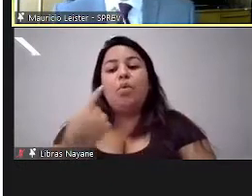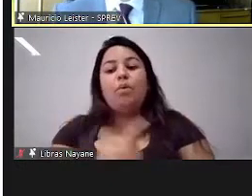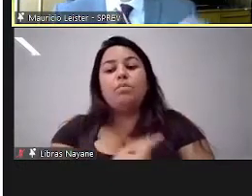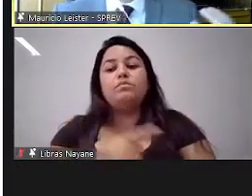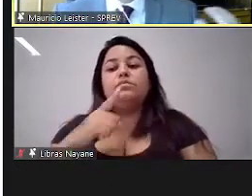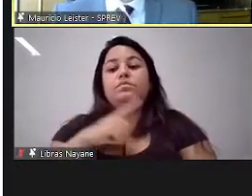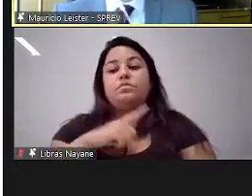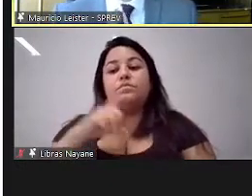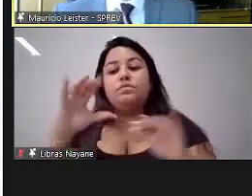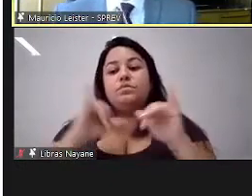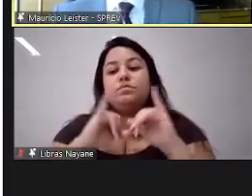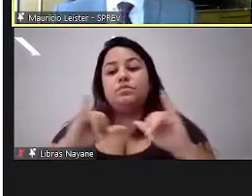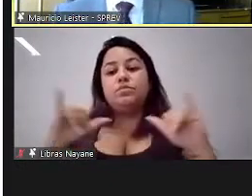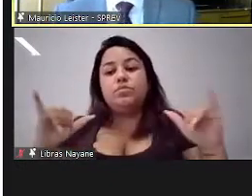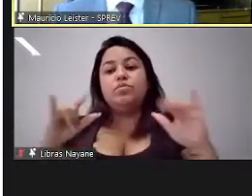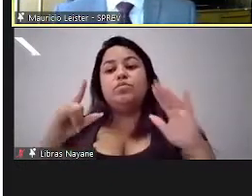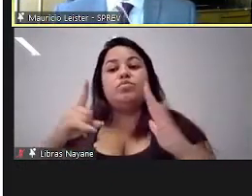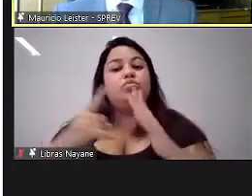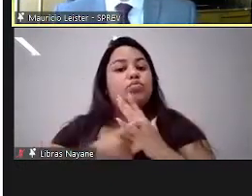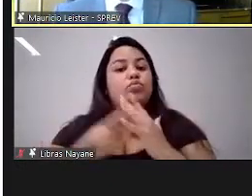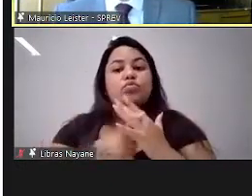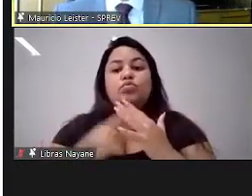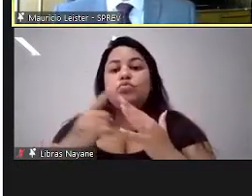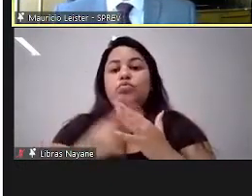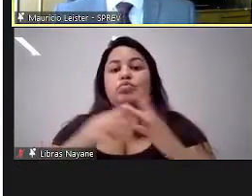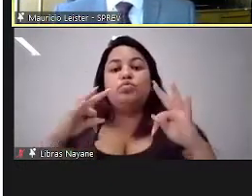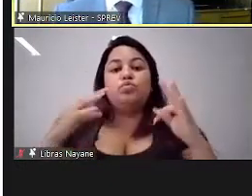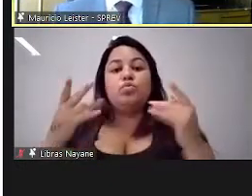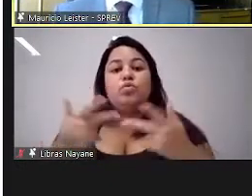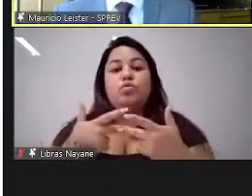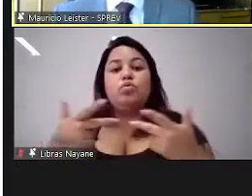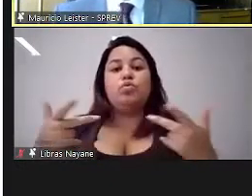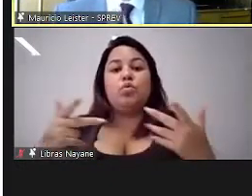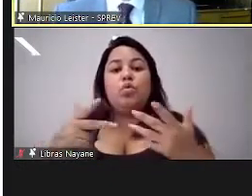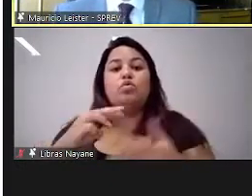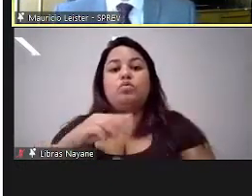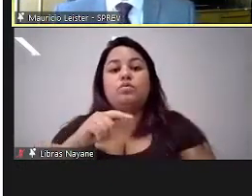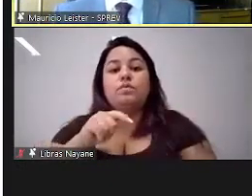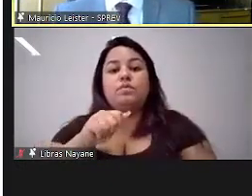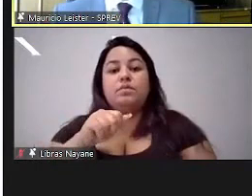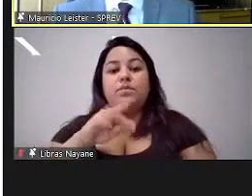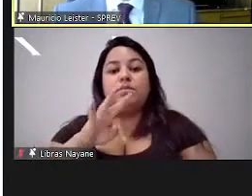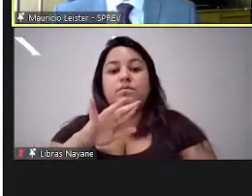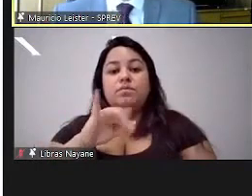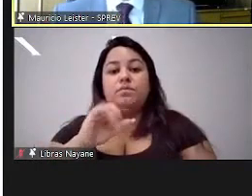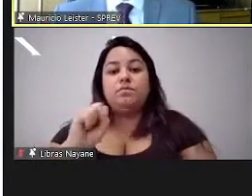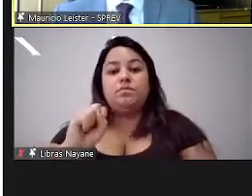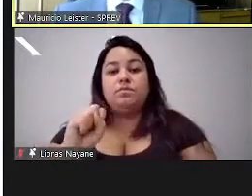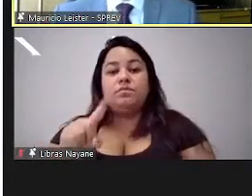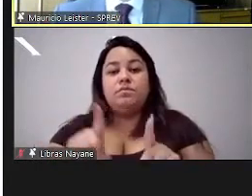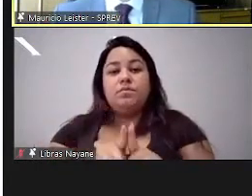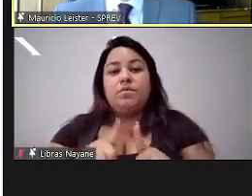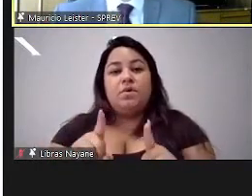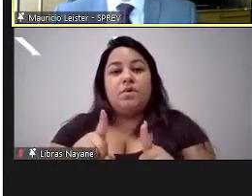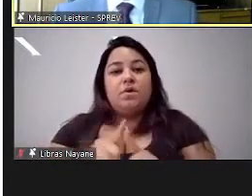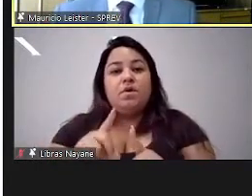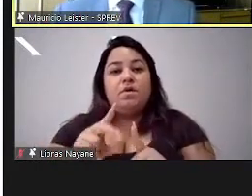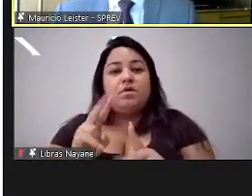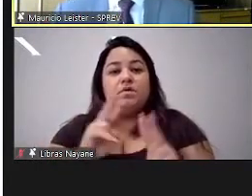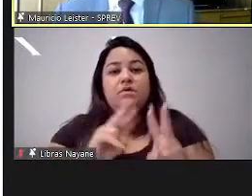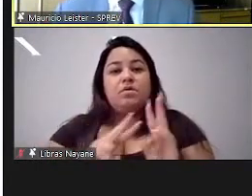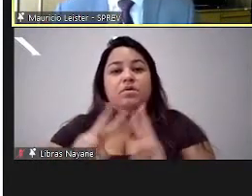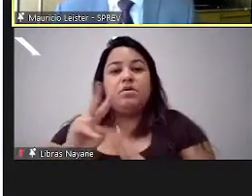the chat. Yes, that's it. We need to start really spreading out to the different municipalities, the states, all of the materials that we